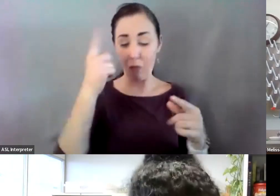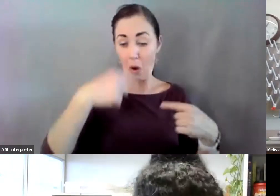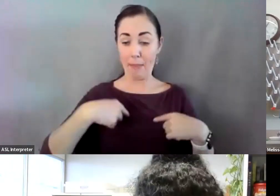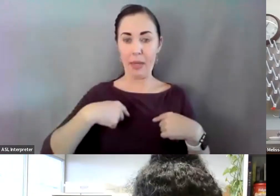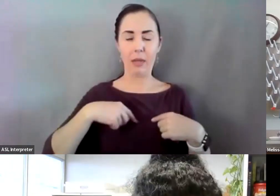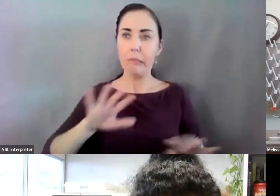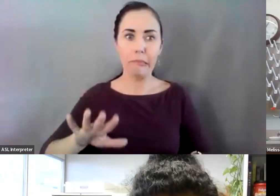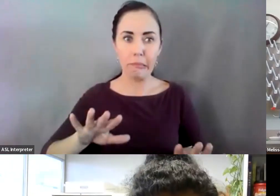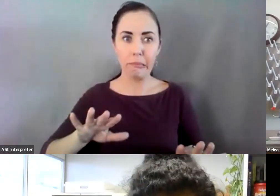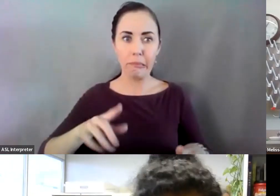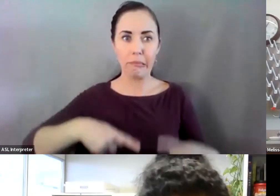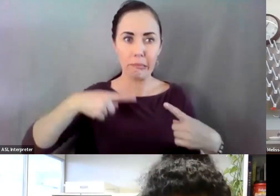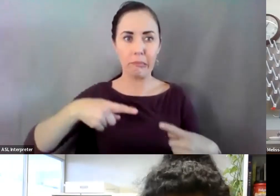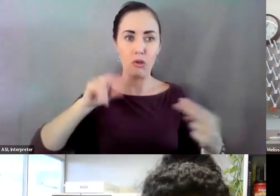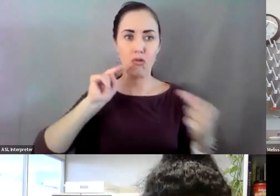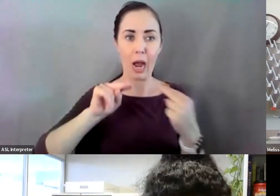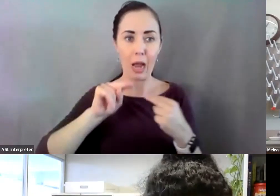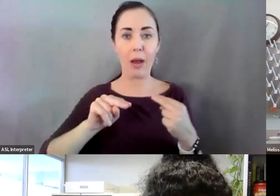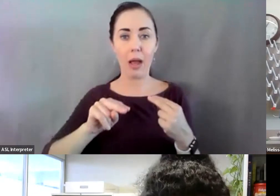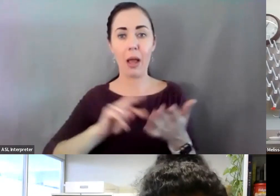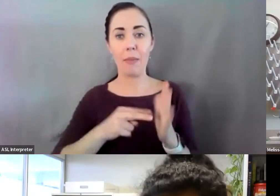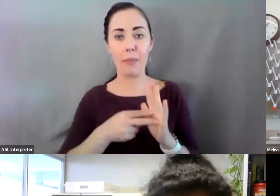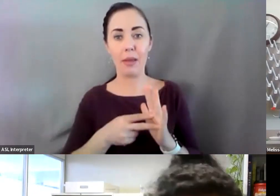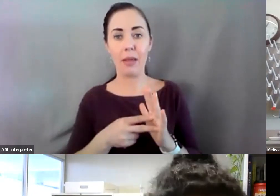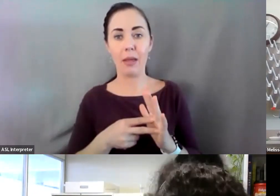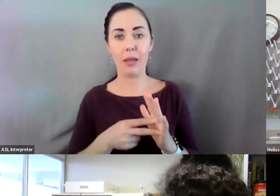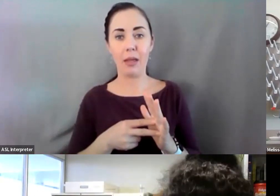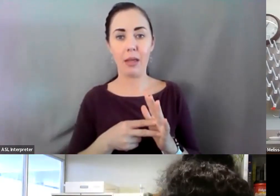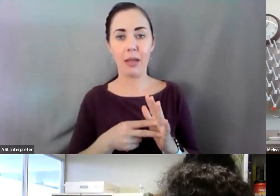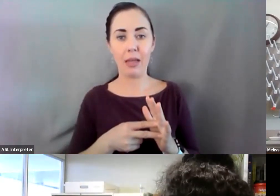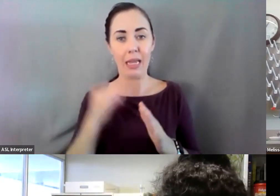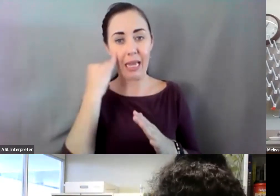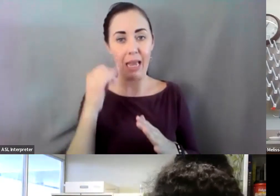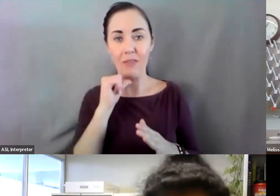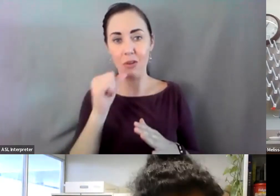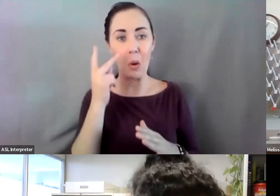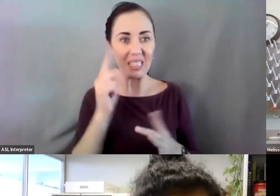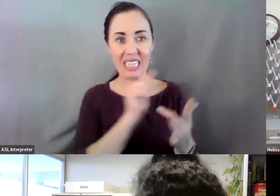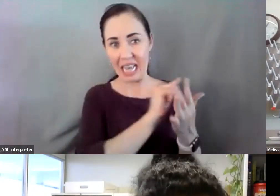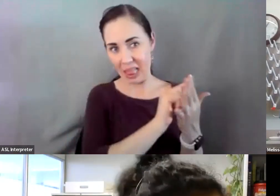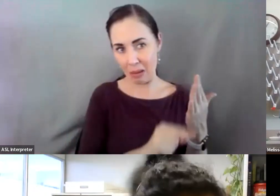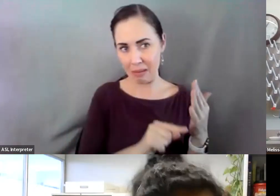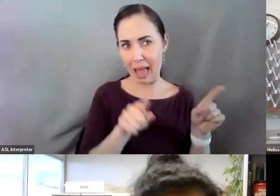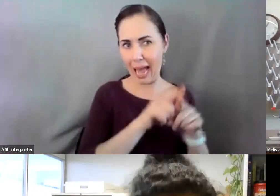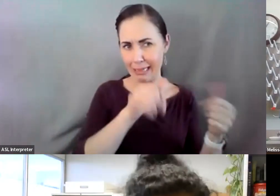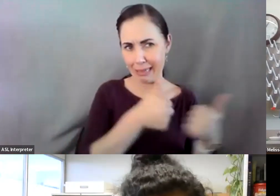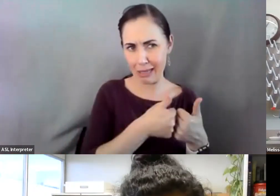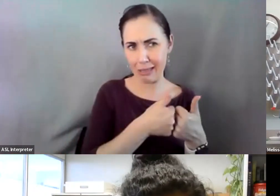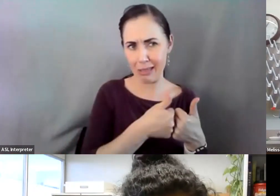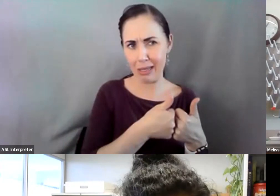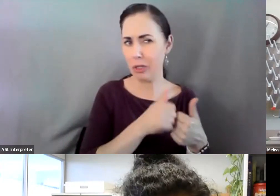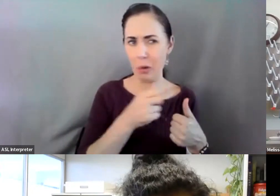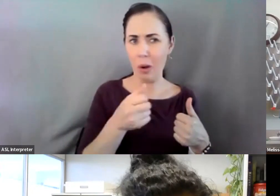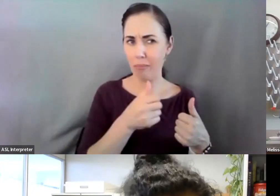that was a challenge. So if you don't see that as a challenge, you are way ahead of me. So most of you can do that.